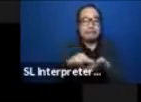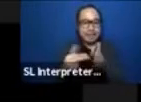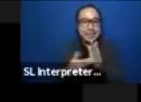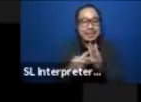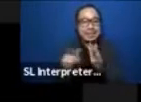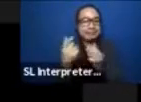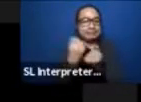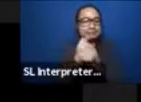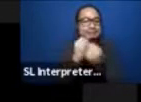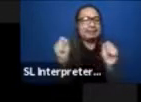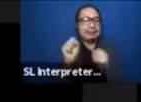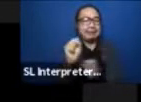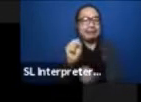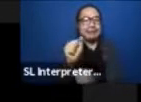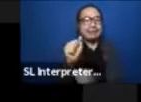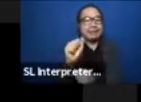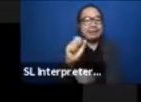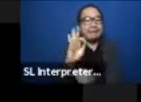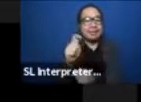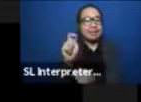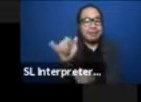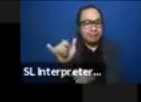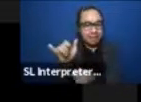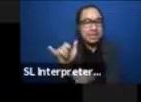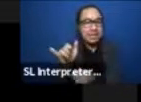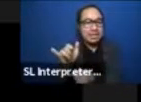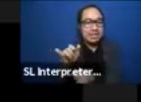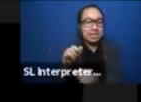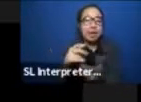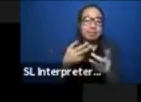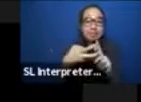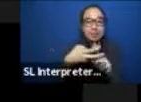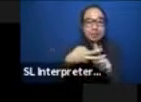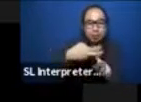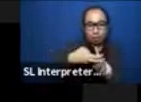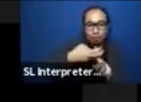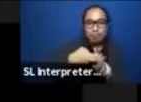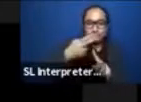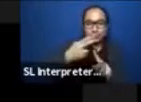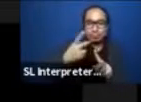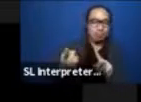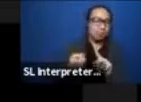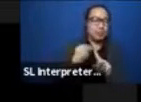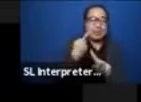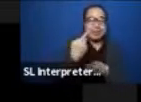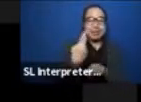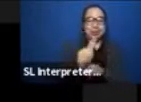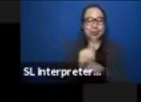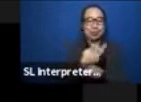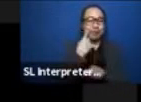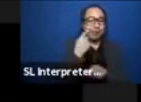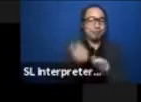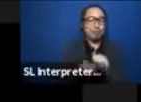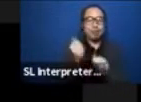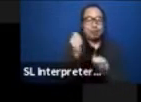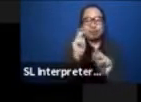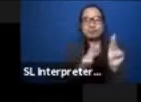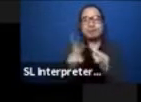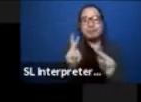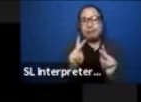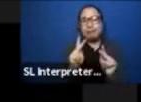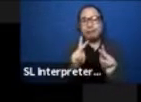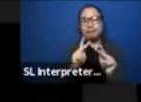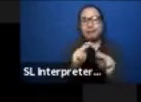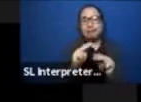research. And condoms being the primary mode of contraception that most people were aware of.